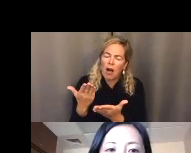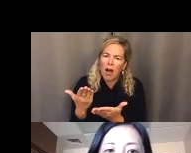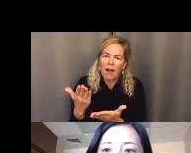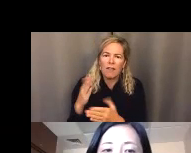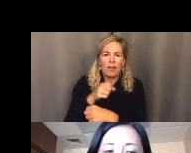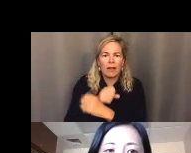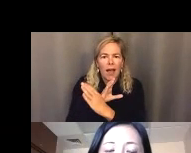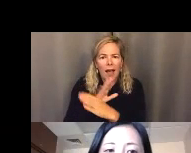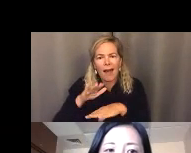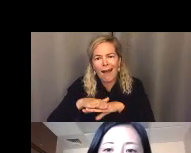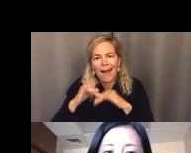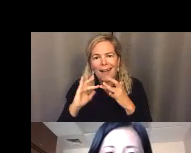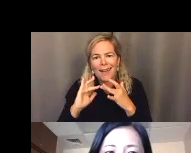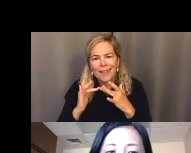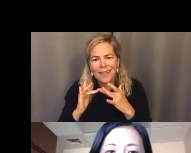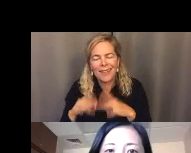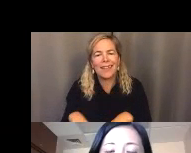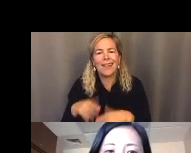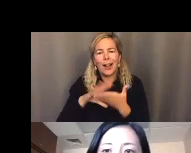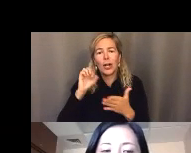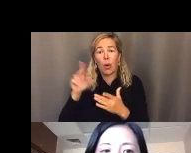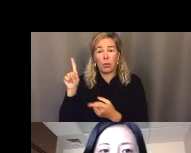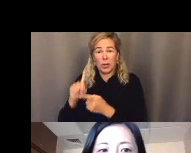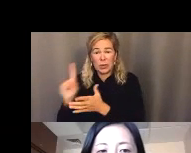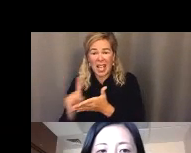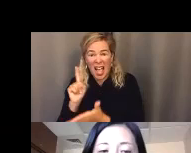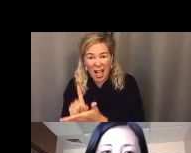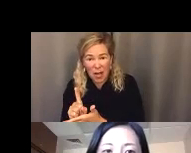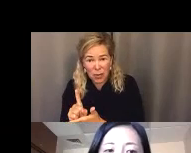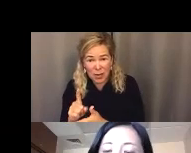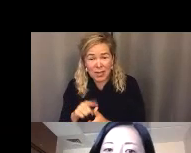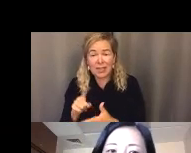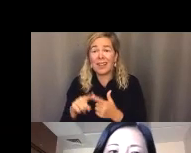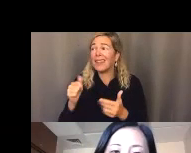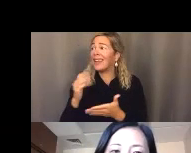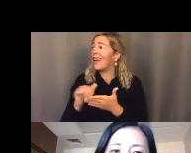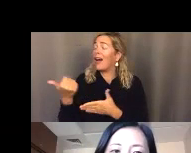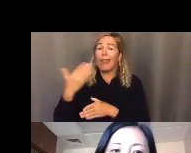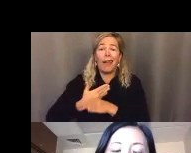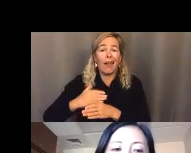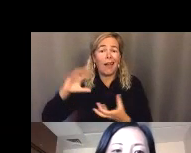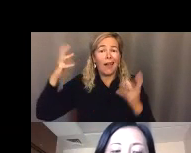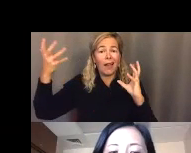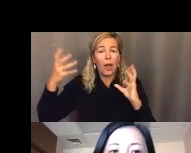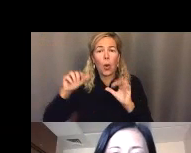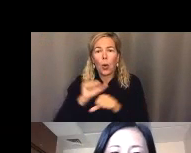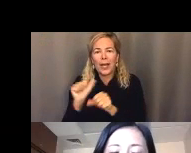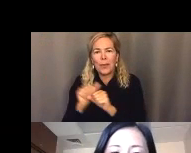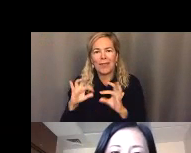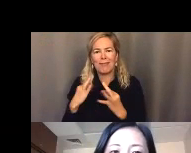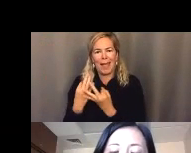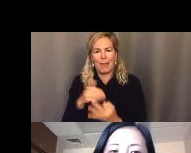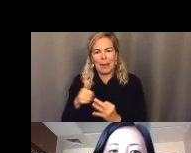how online learning requires support. Other disruptions include working from home with family members present